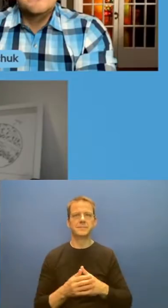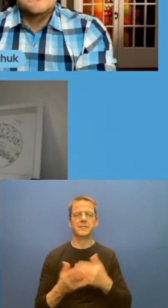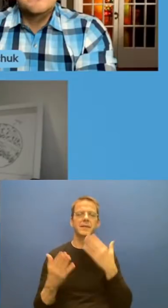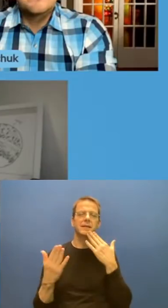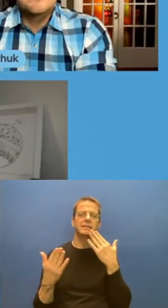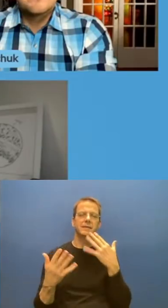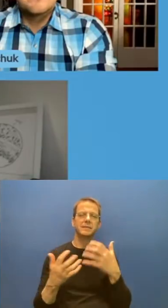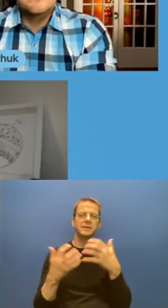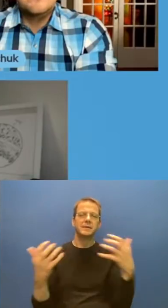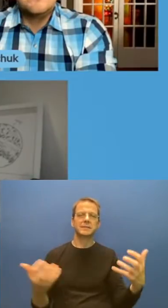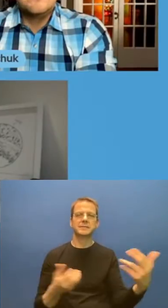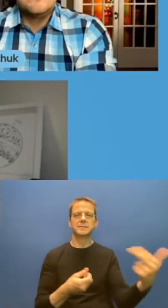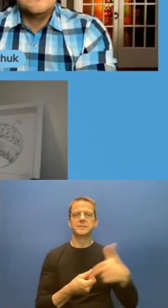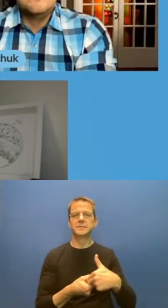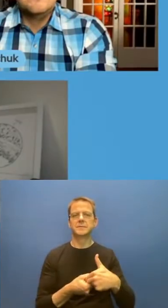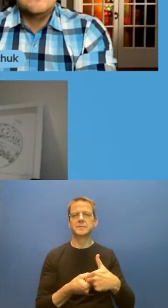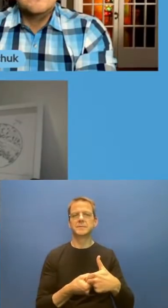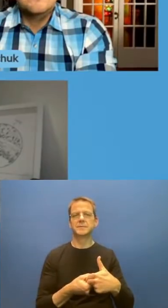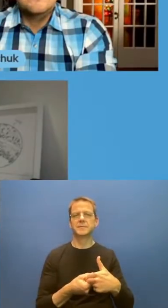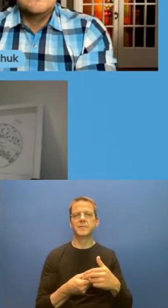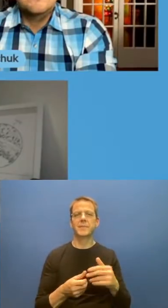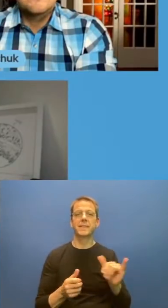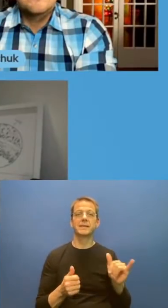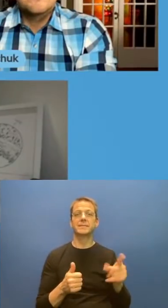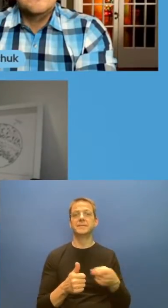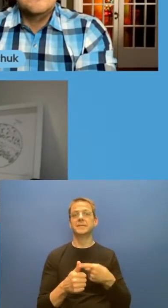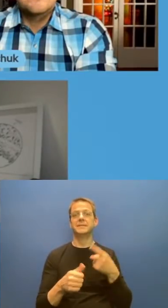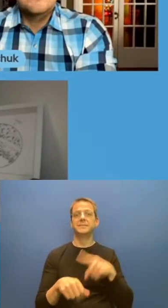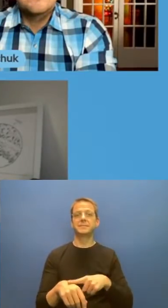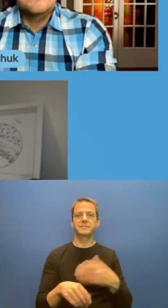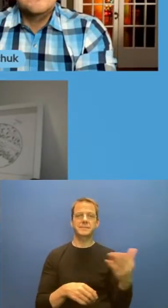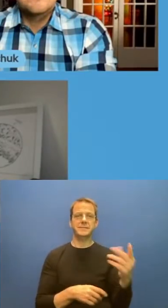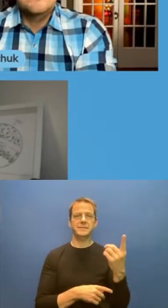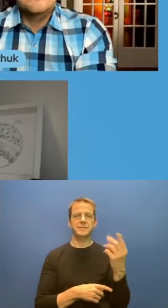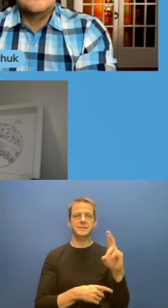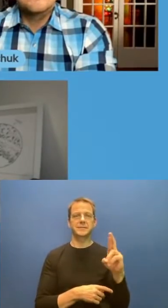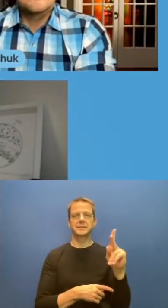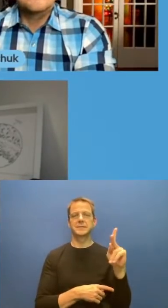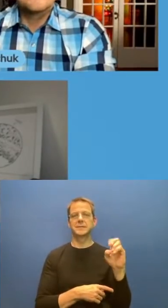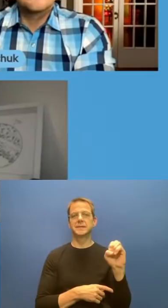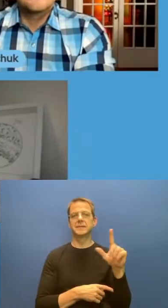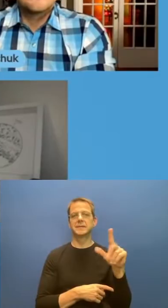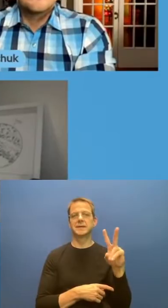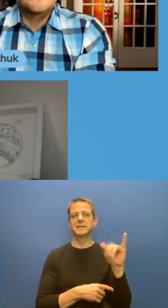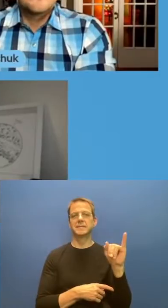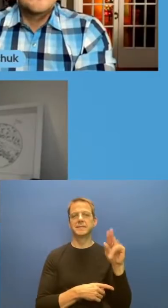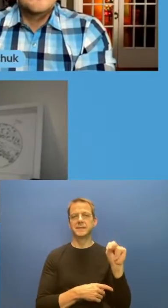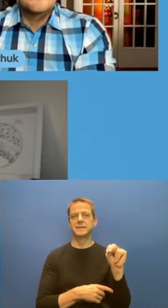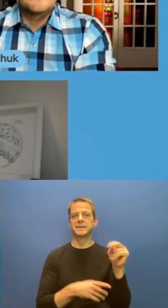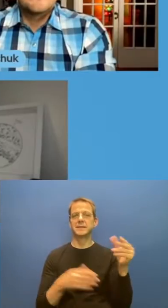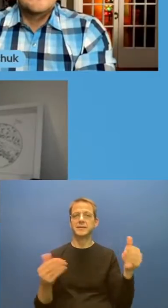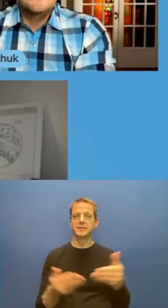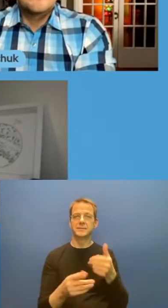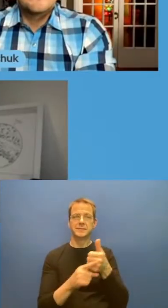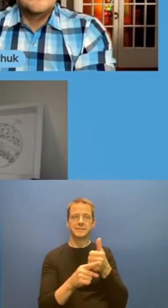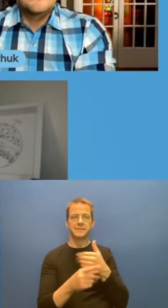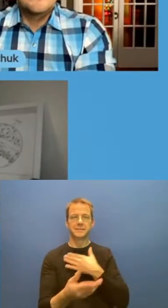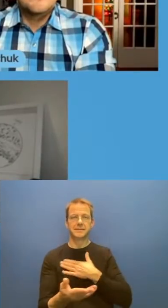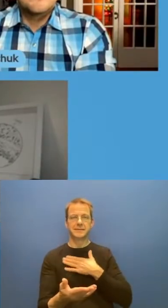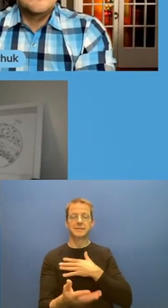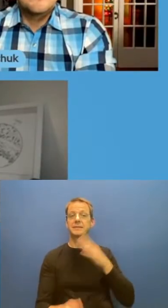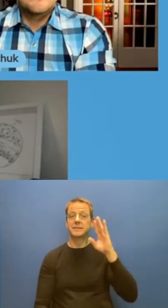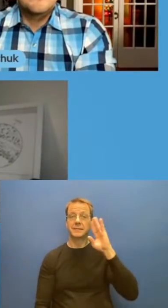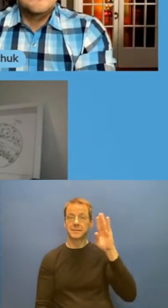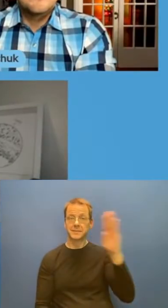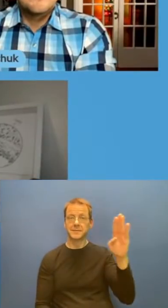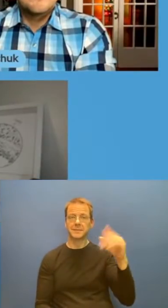Dr. Kelvin, if you could introduce yourself. Hi, everyone. I am Alyson Kelvin. I'm also a PhD